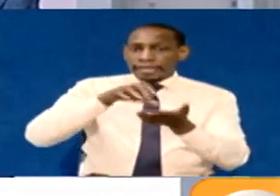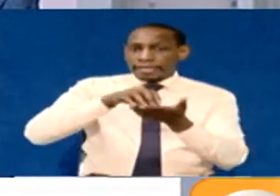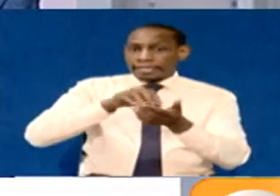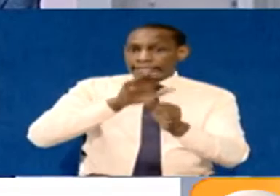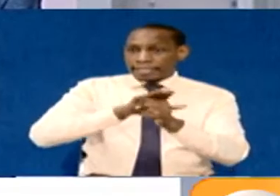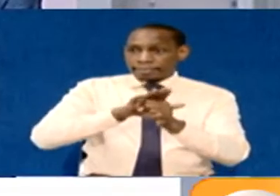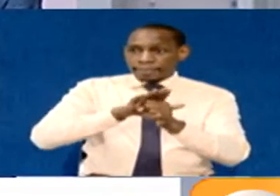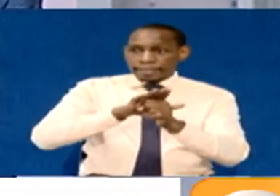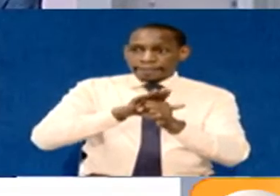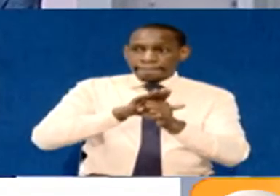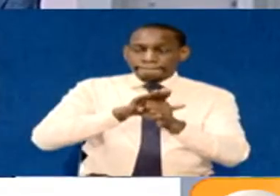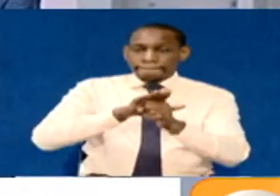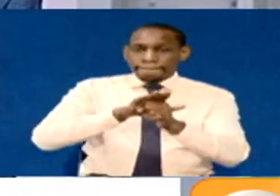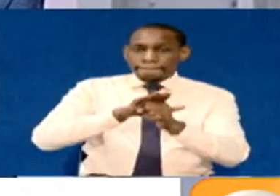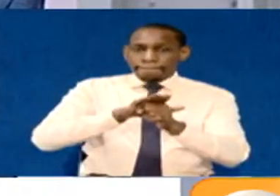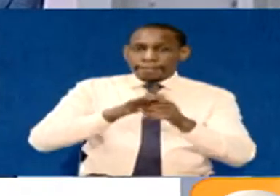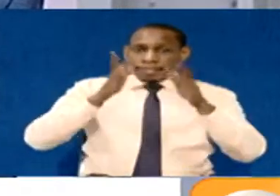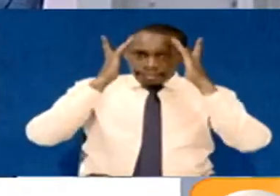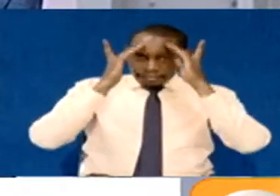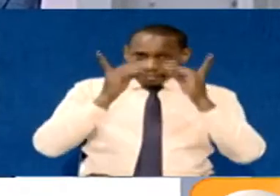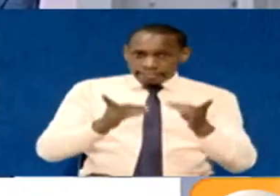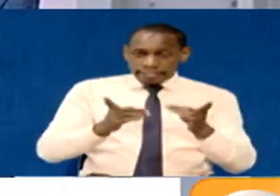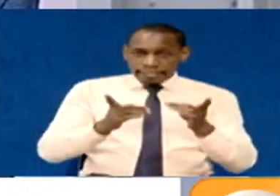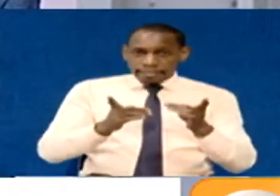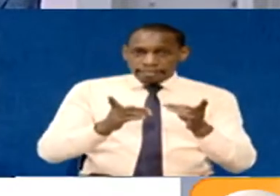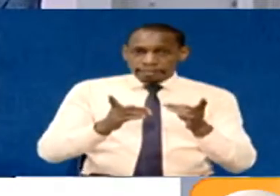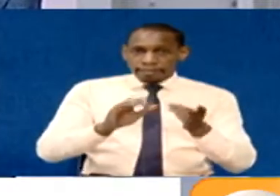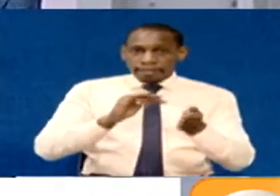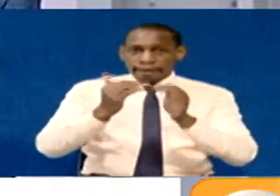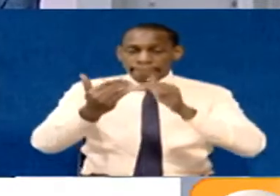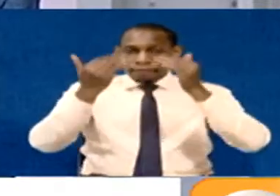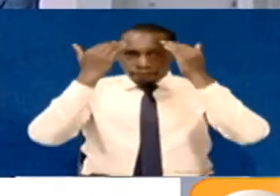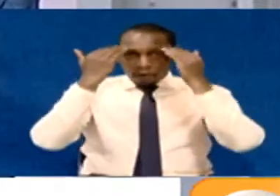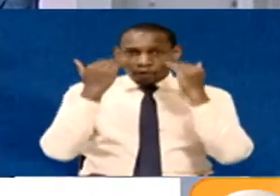have been decided by the judiciary